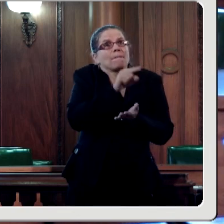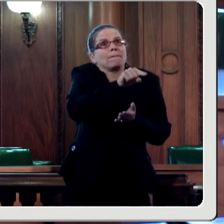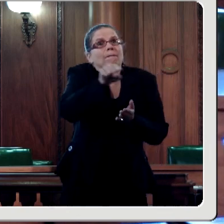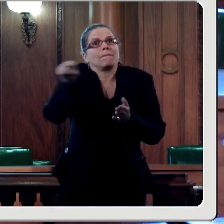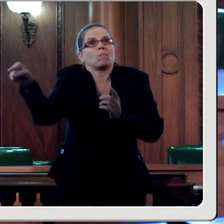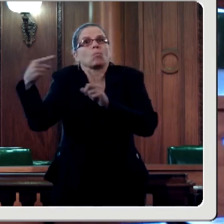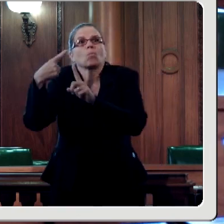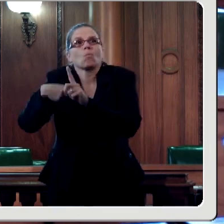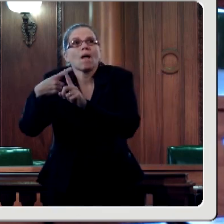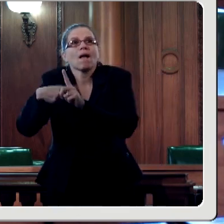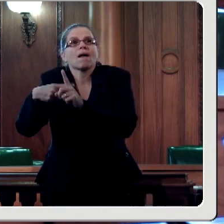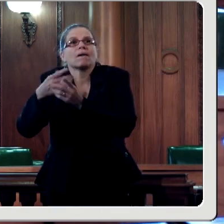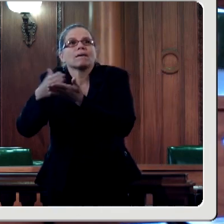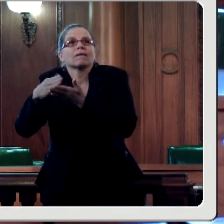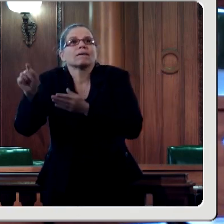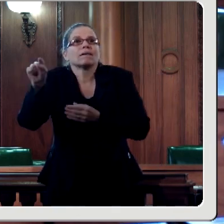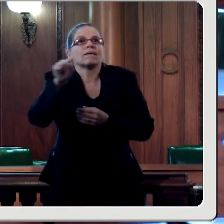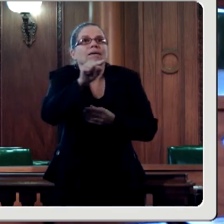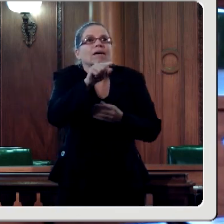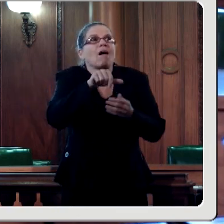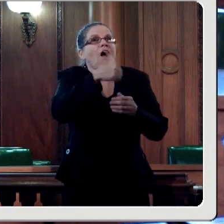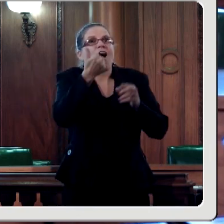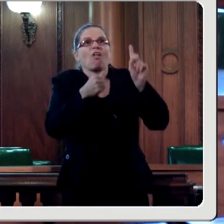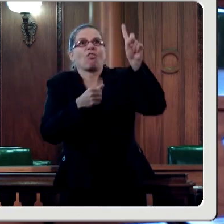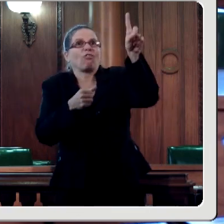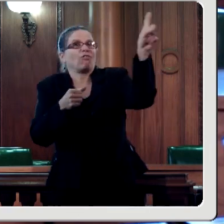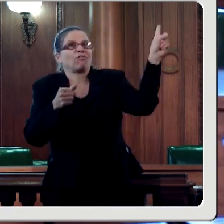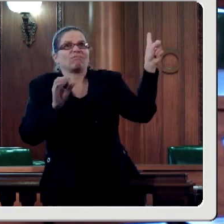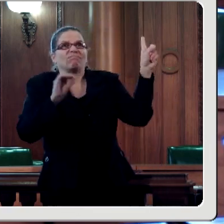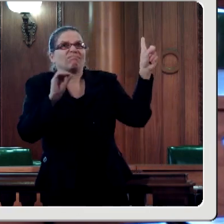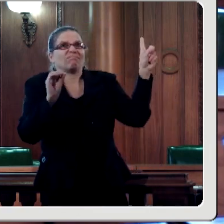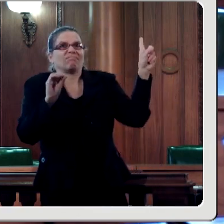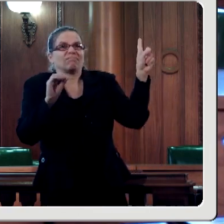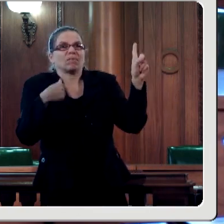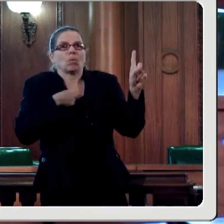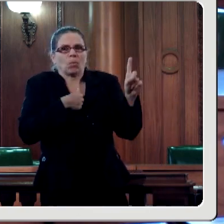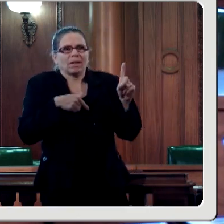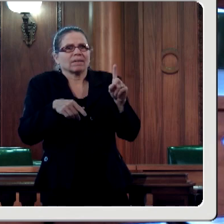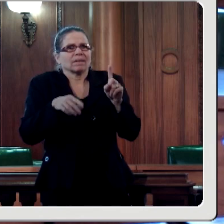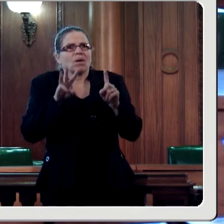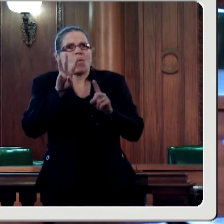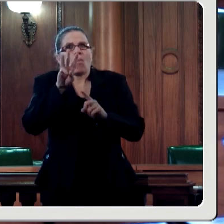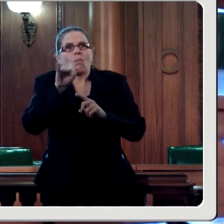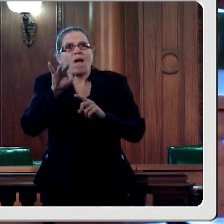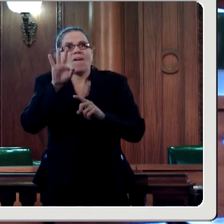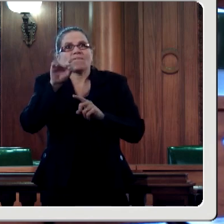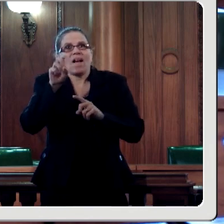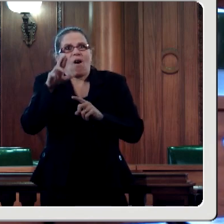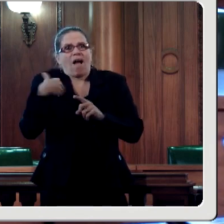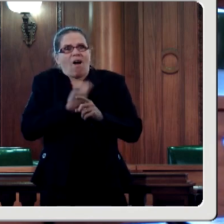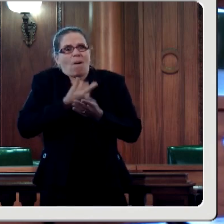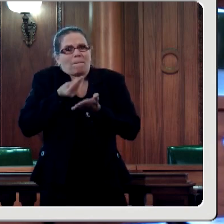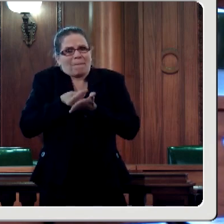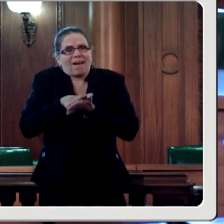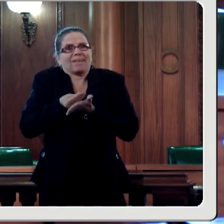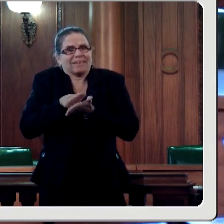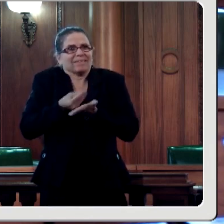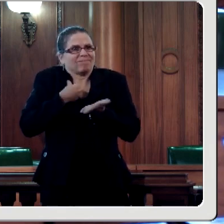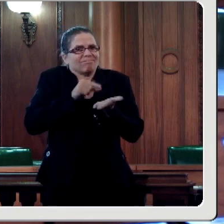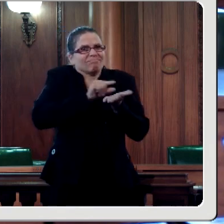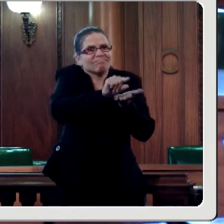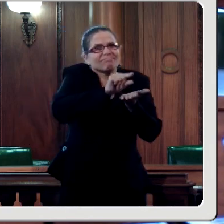their utilities and their mortgages and their rents, and in turn have queued up landlords too, especially smaller